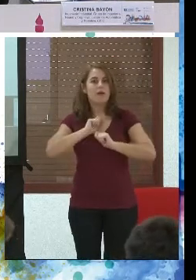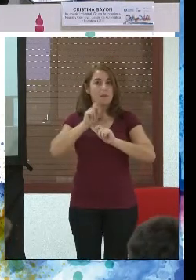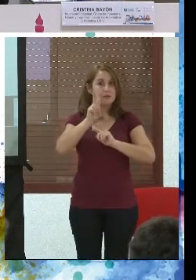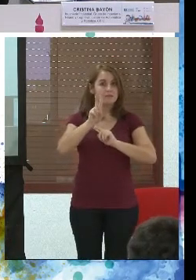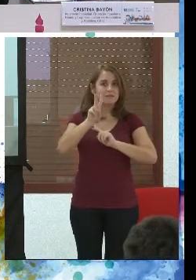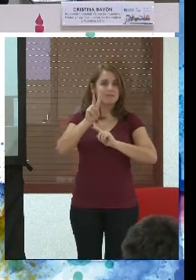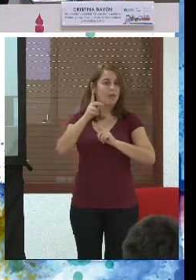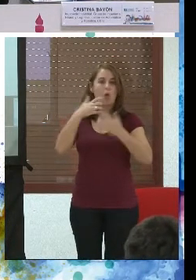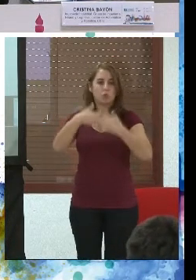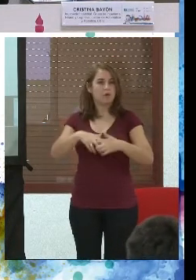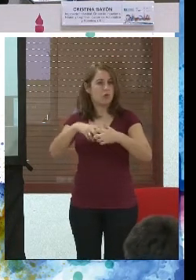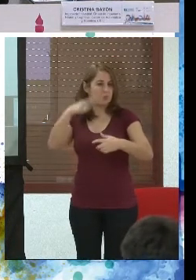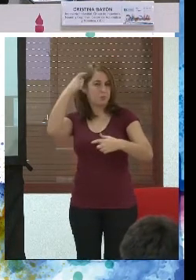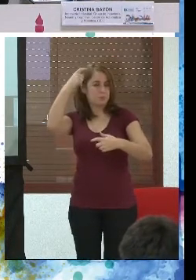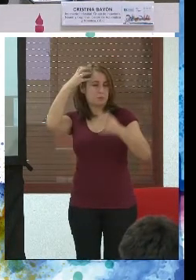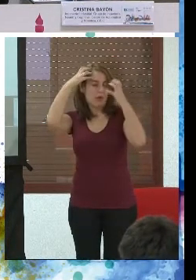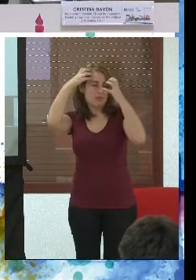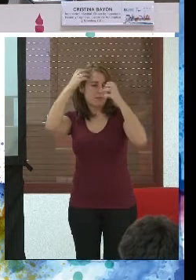in the